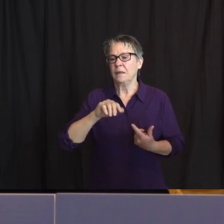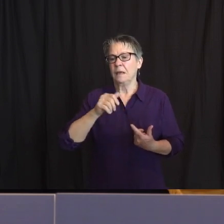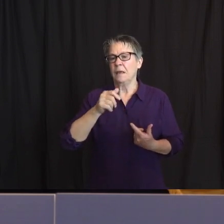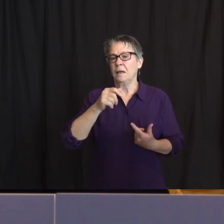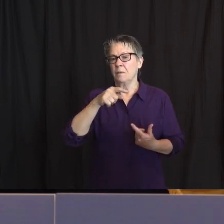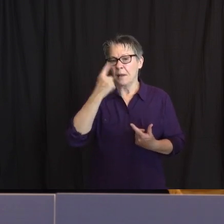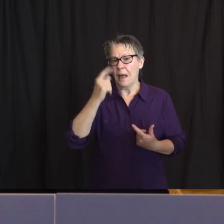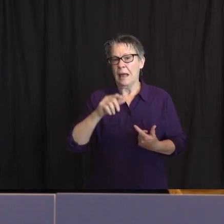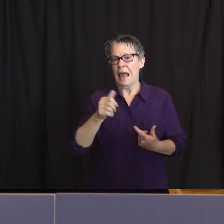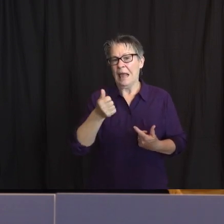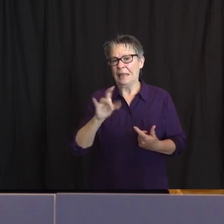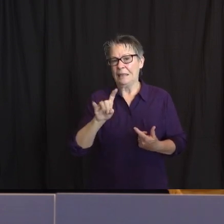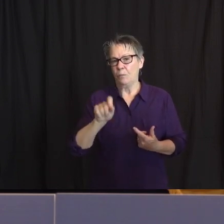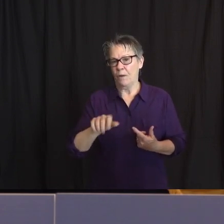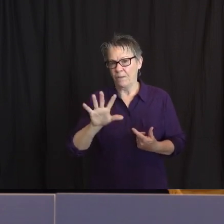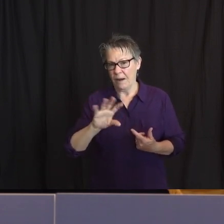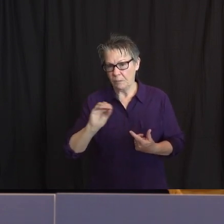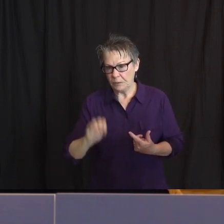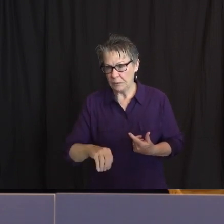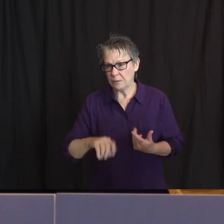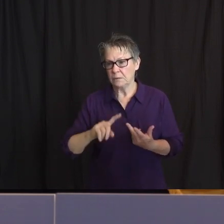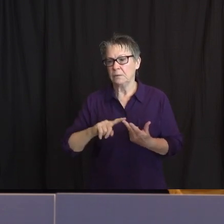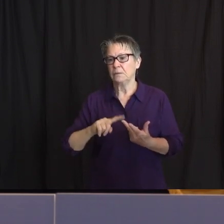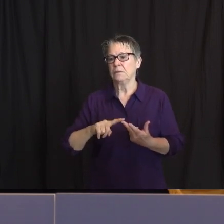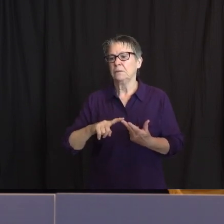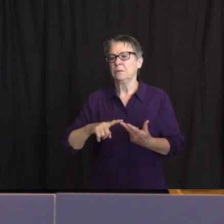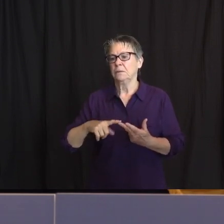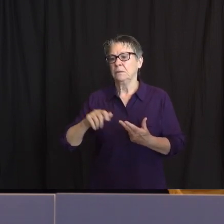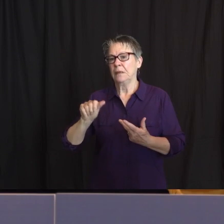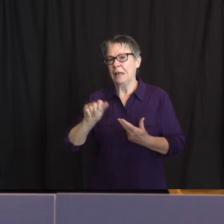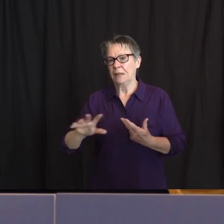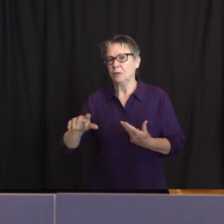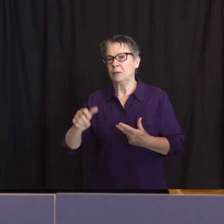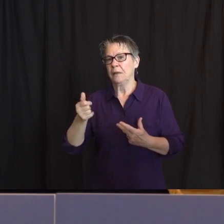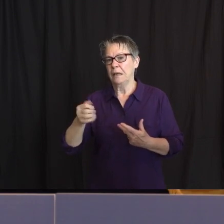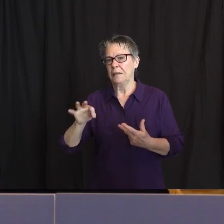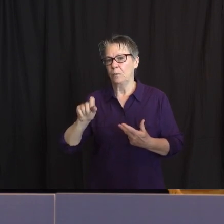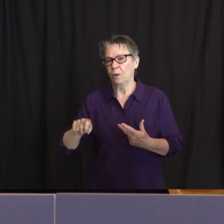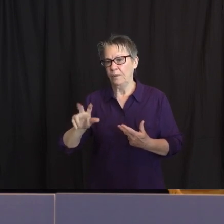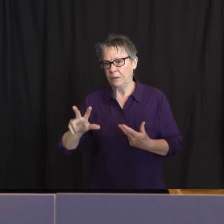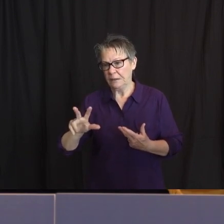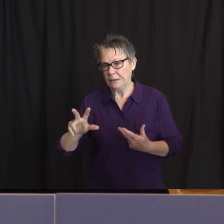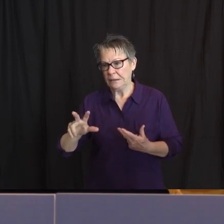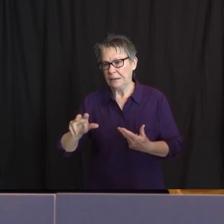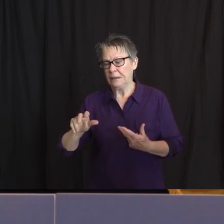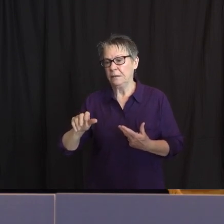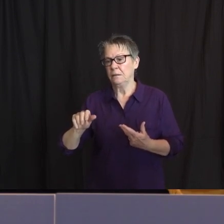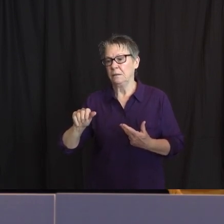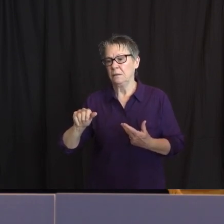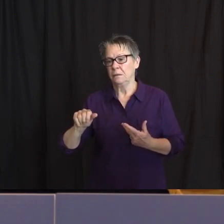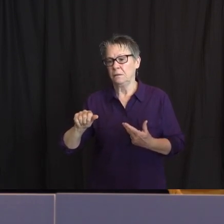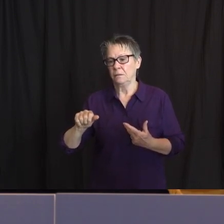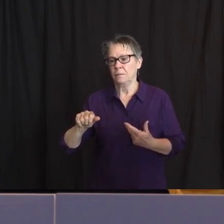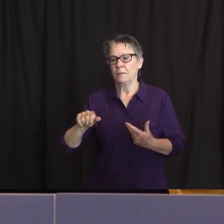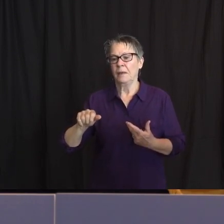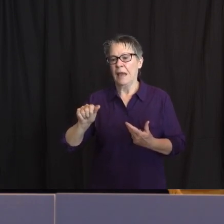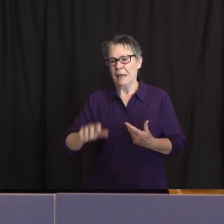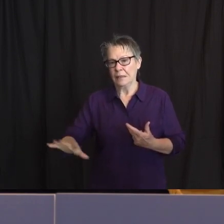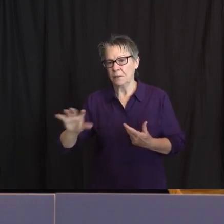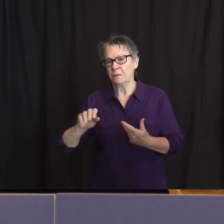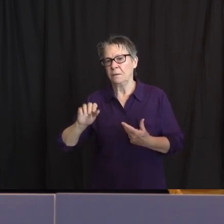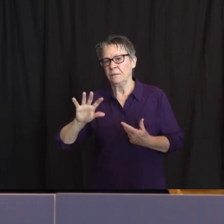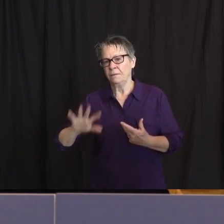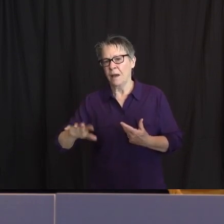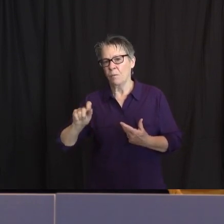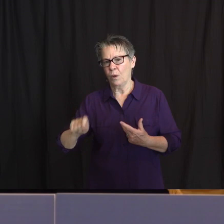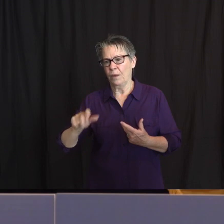19.3, Asian, 5.5, other, 3.4. At the state veterans' homes, among a census